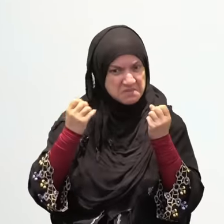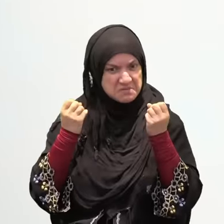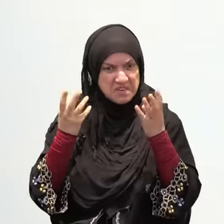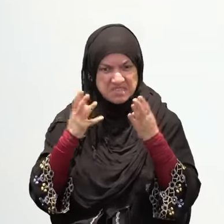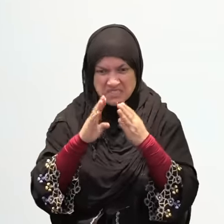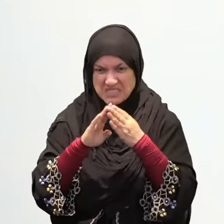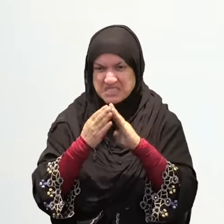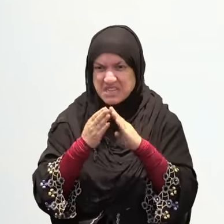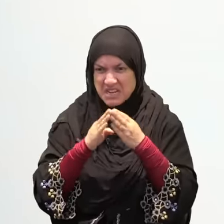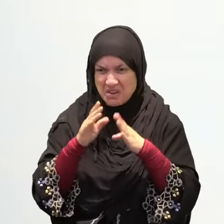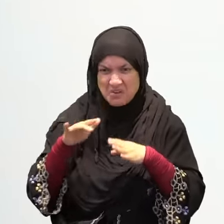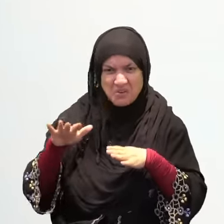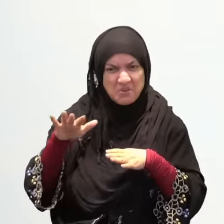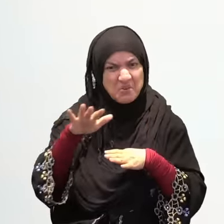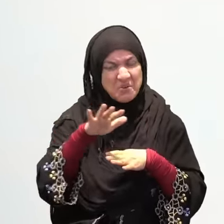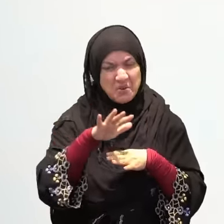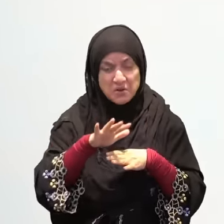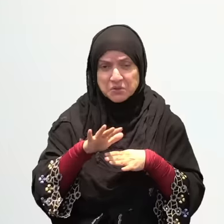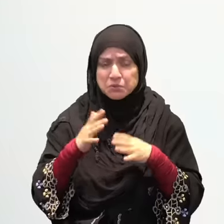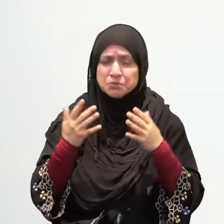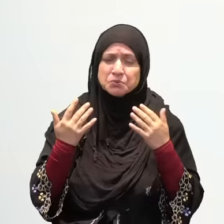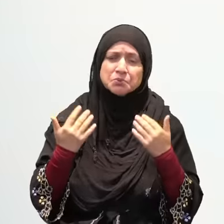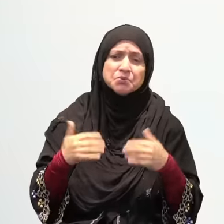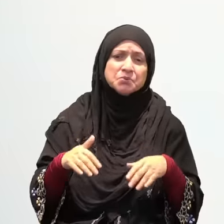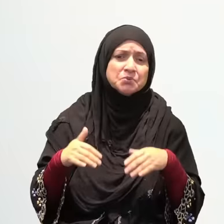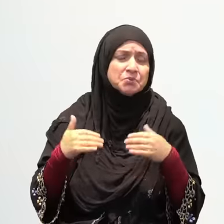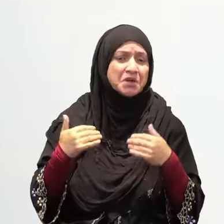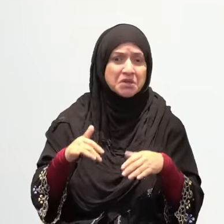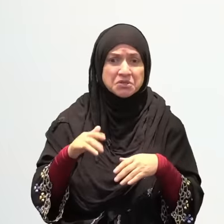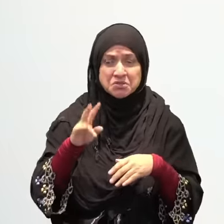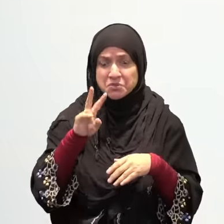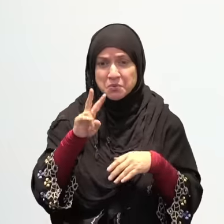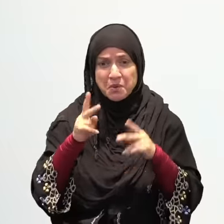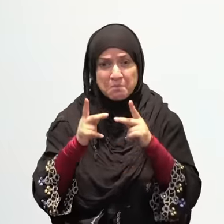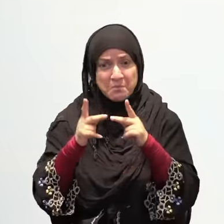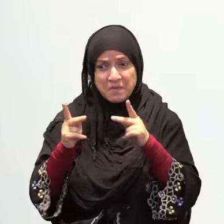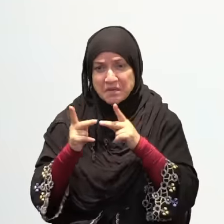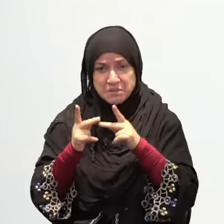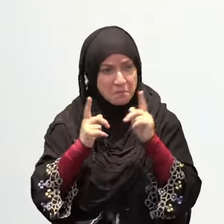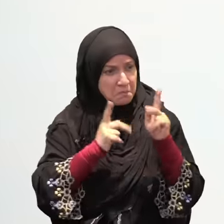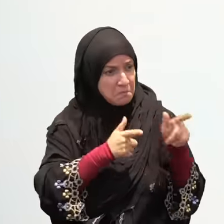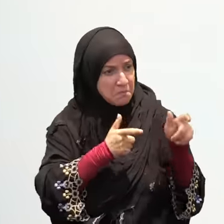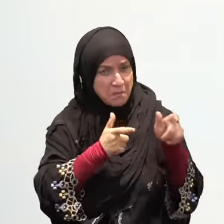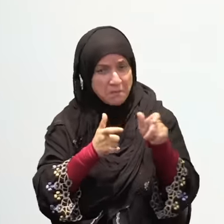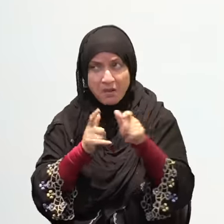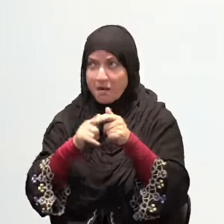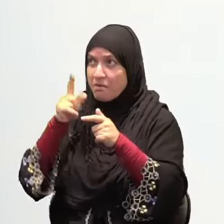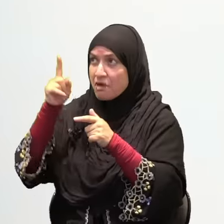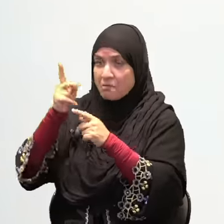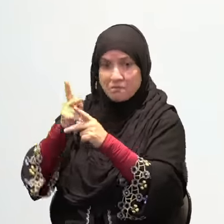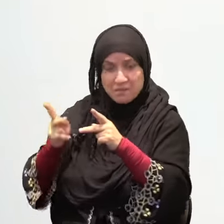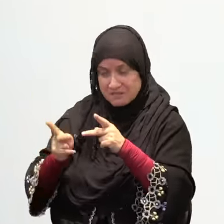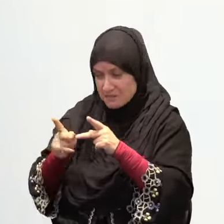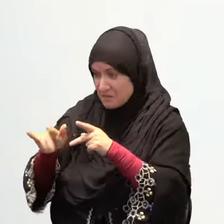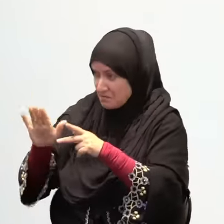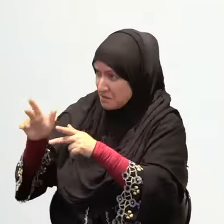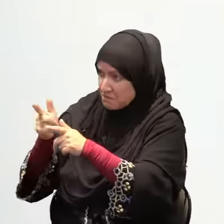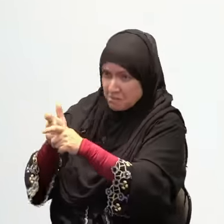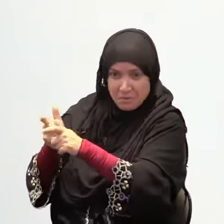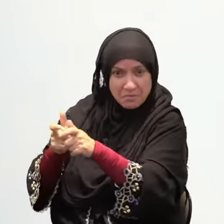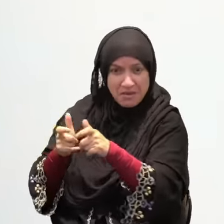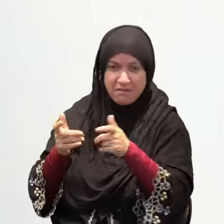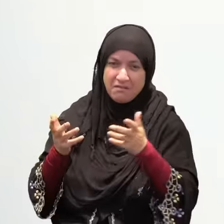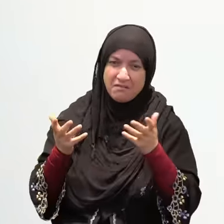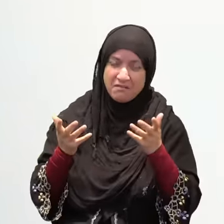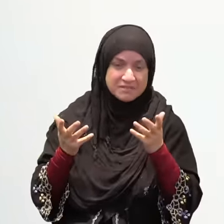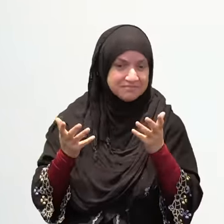naja, how do I save myself? And he said, amsik alayka lisanak, hold your tongue, wa liyasa'ka baytuk, let your home suffice you,